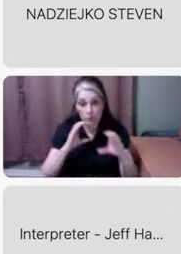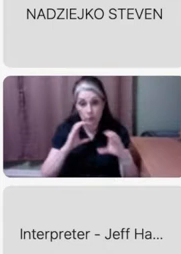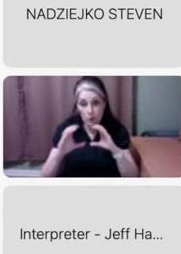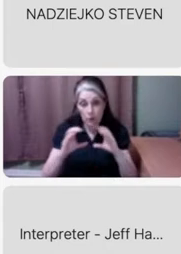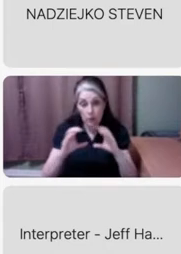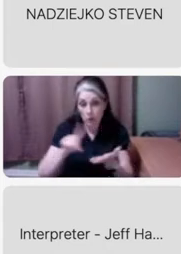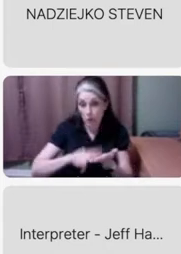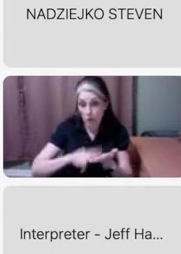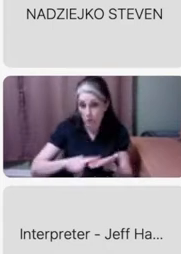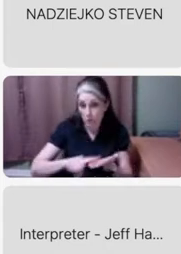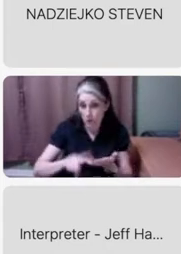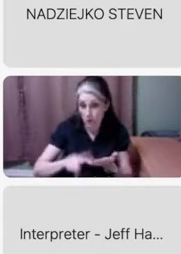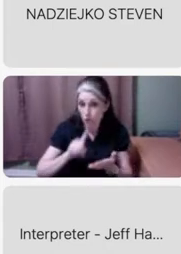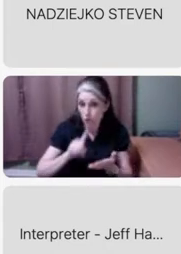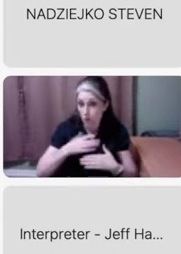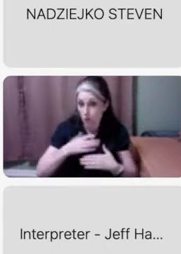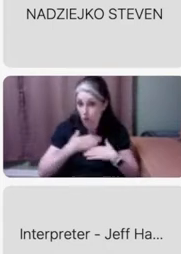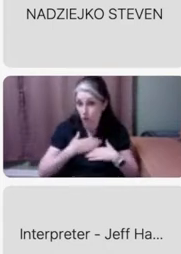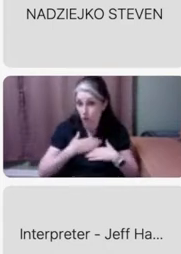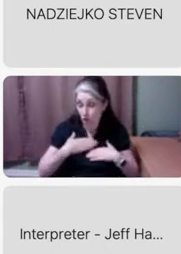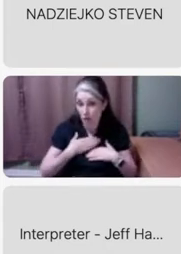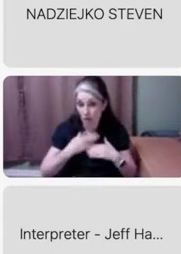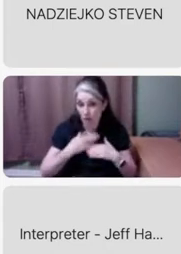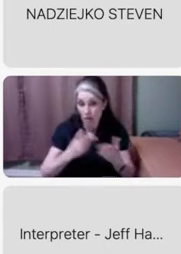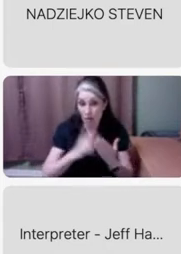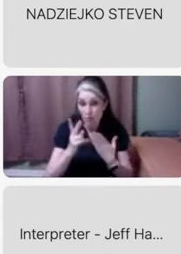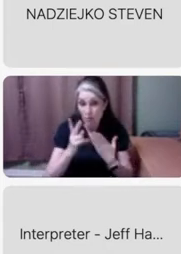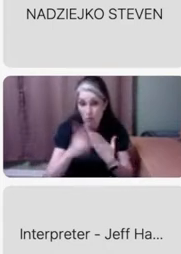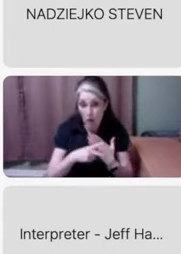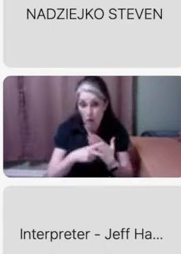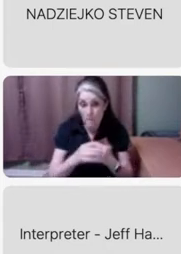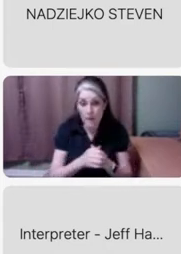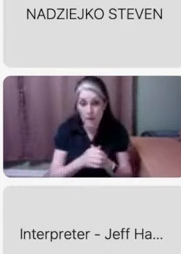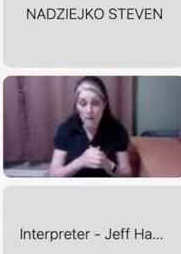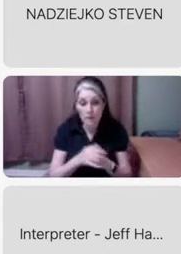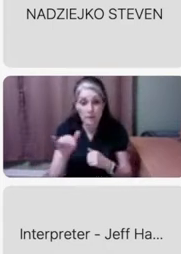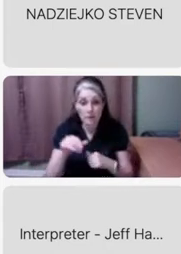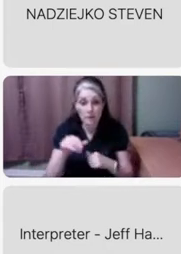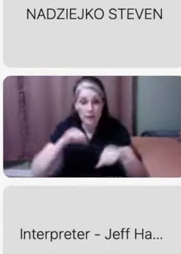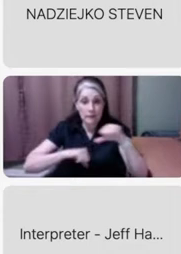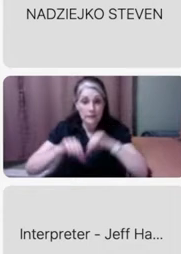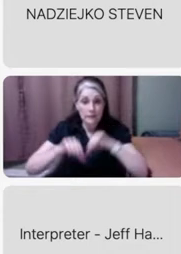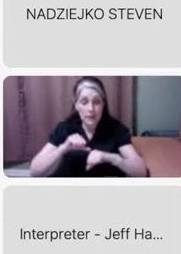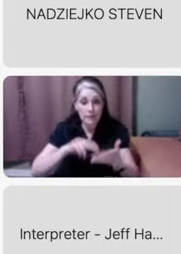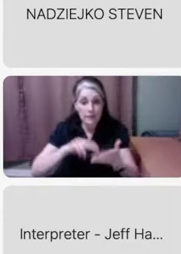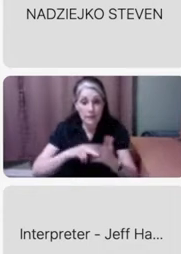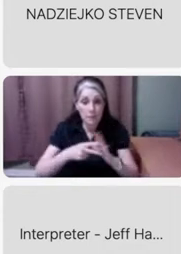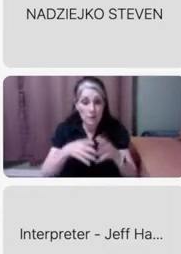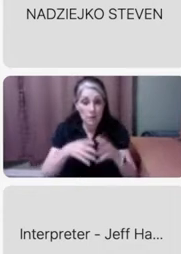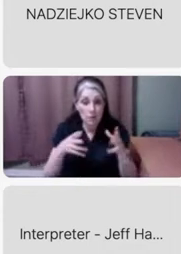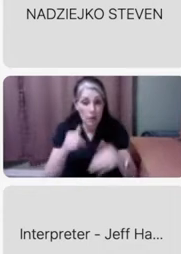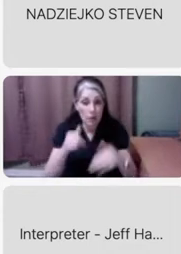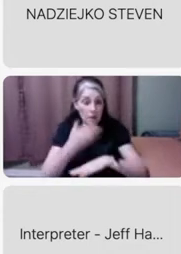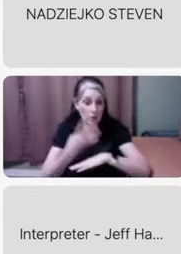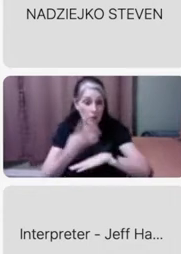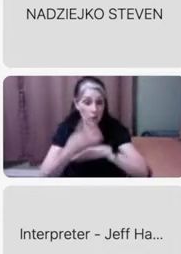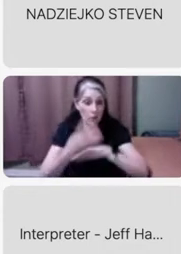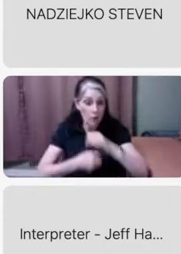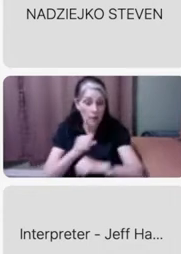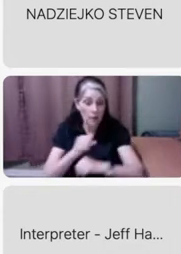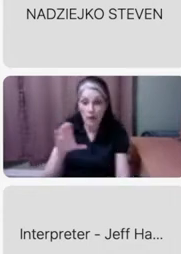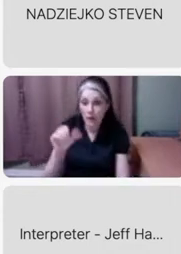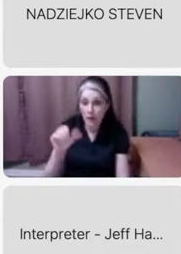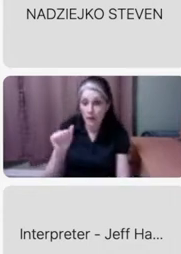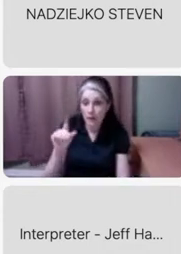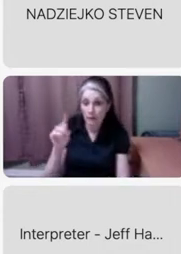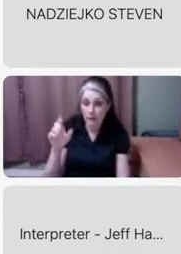it this program much like science for it means a lot to me because like i said my daughter was a four-year cadet and i don't want to see this program go